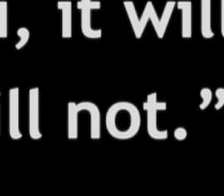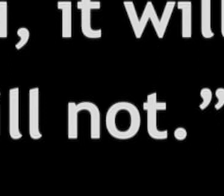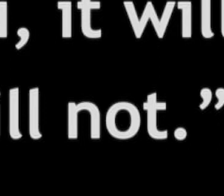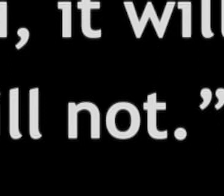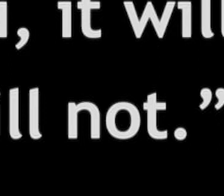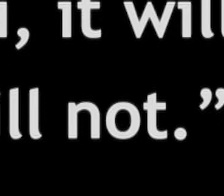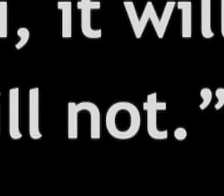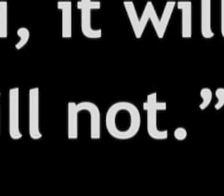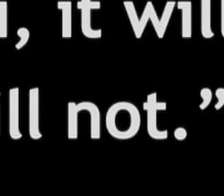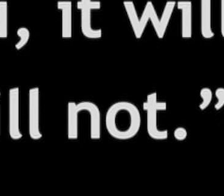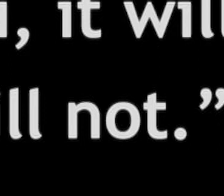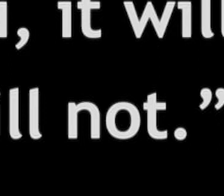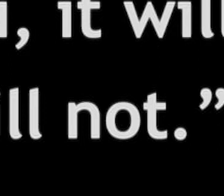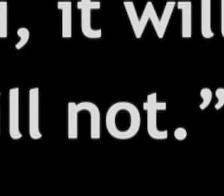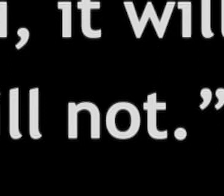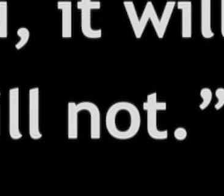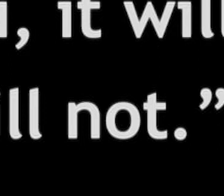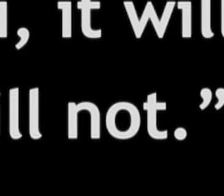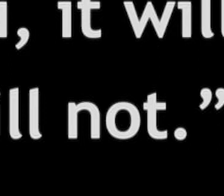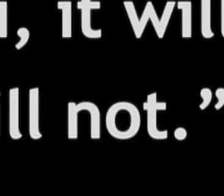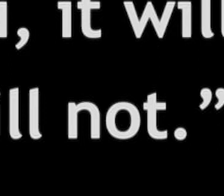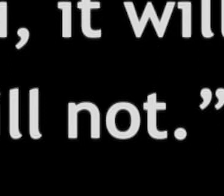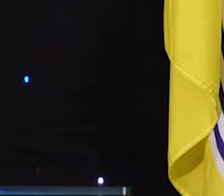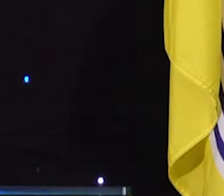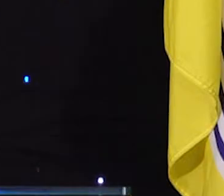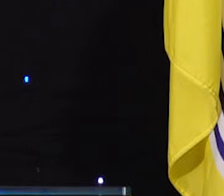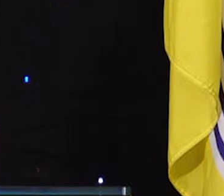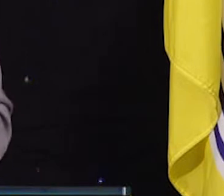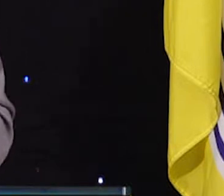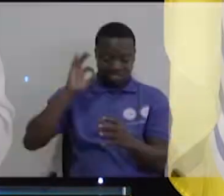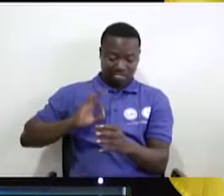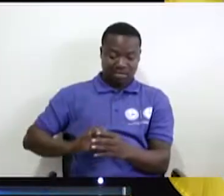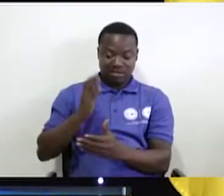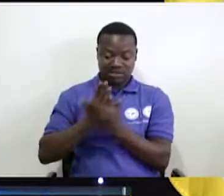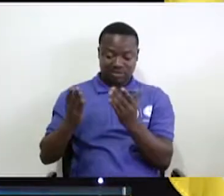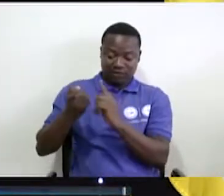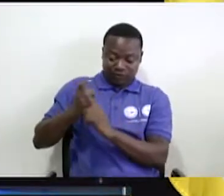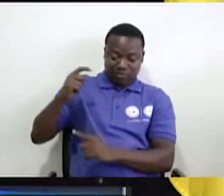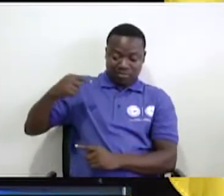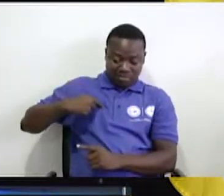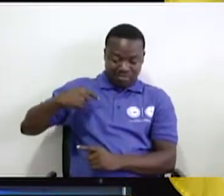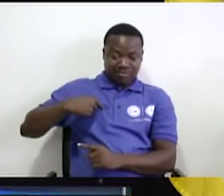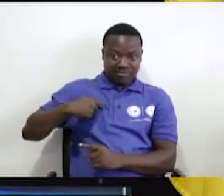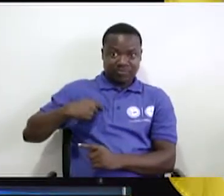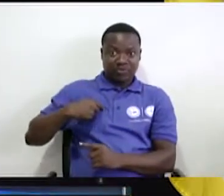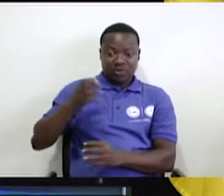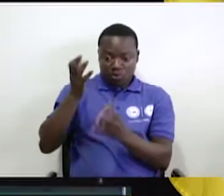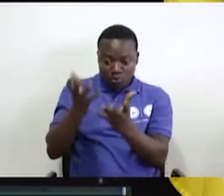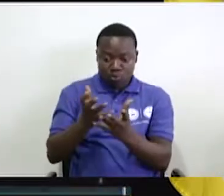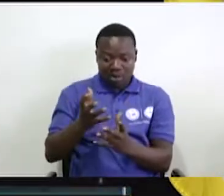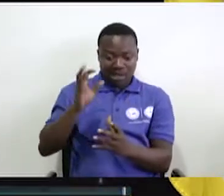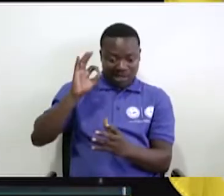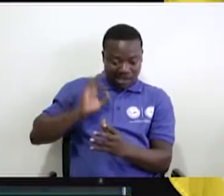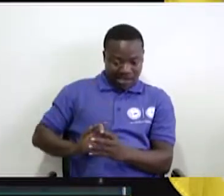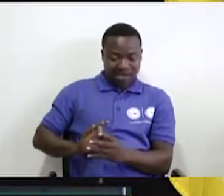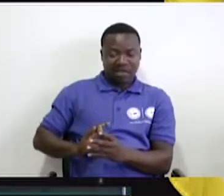Otherwise, it will not. Because if you want to inherit something from me, if he say, say ope say wuji ejapadie bi efri